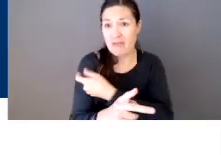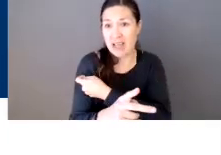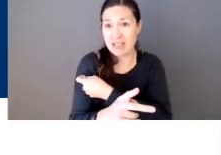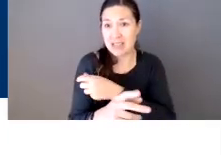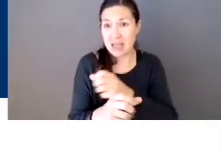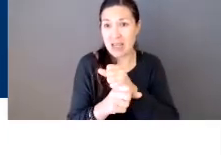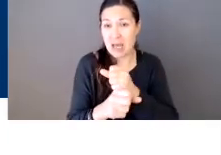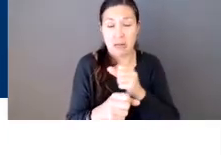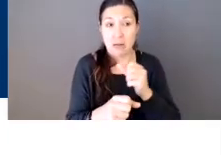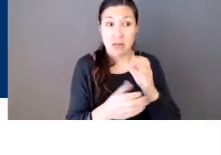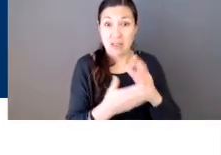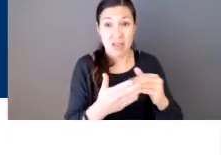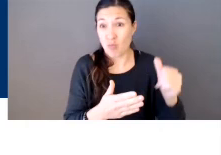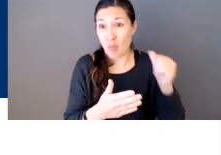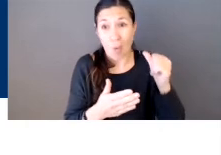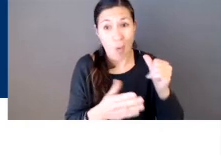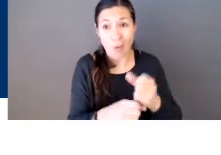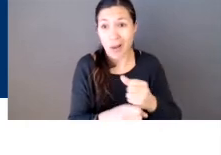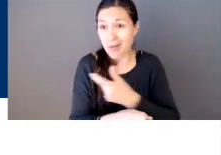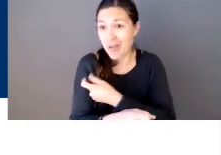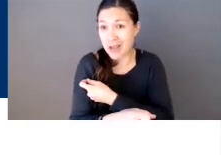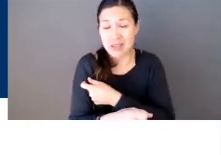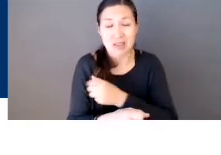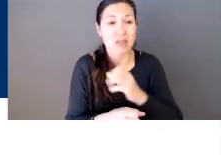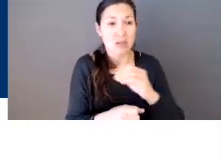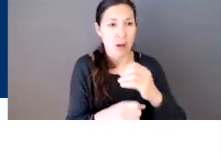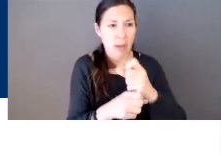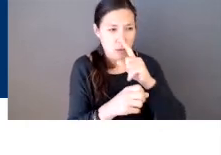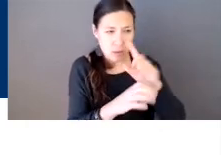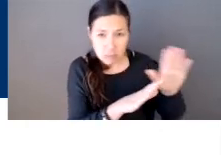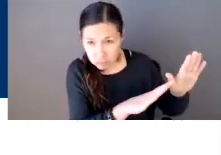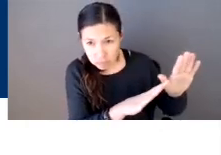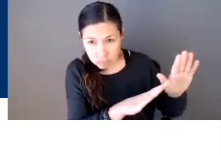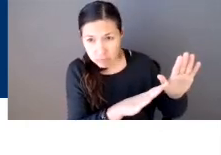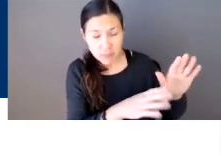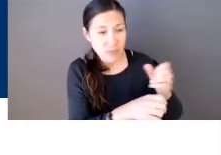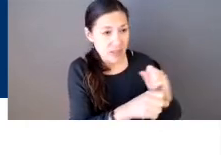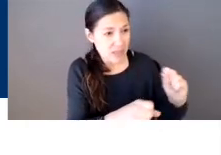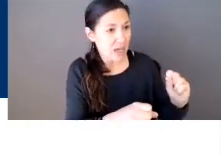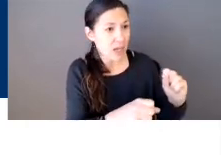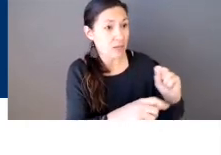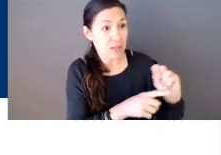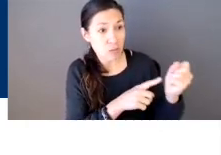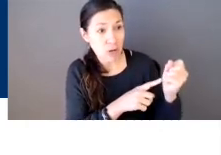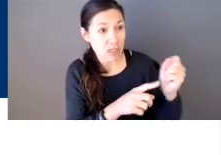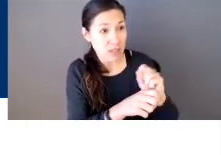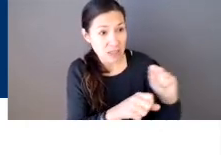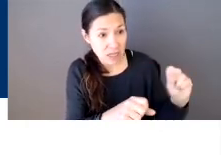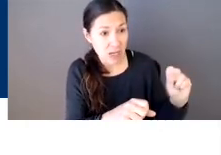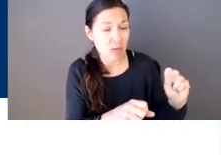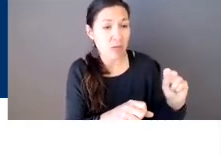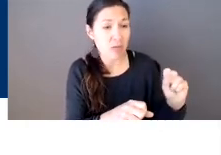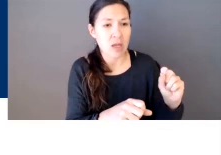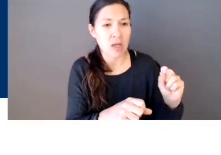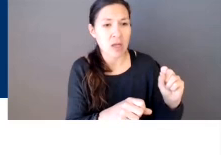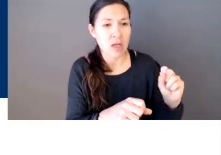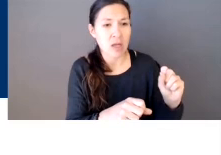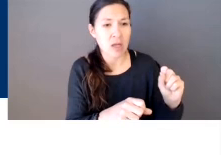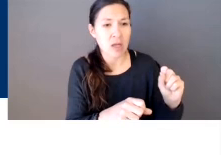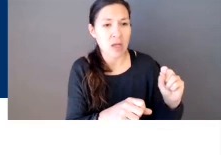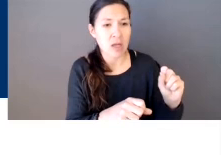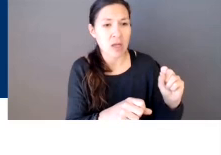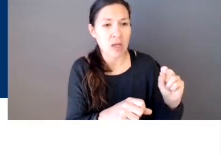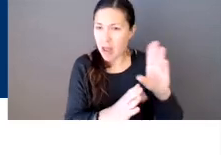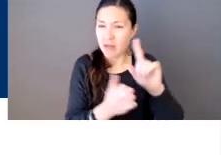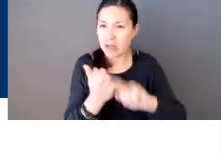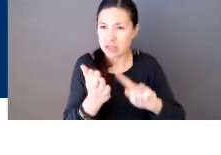needs to be a balance of making sure everyone is safe, the situation's safe, and spend a little more time planning how to do this investigation. And I think that was a